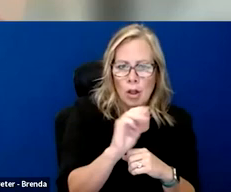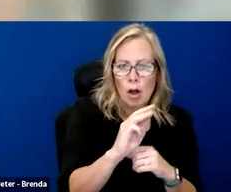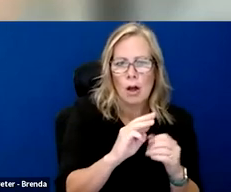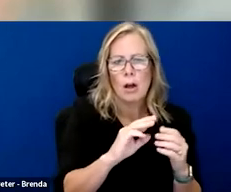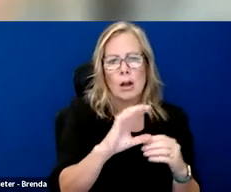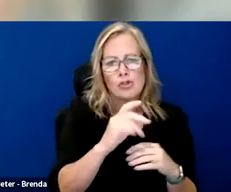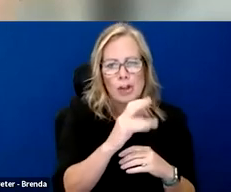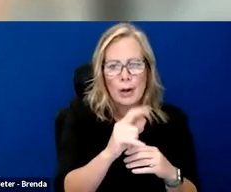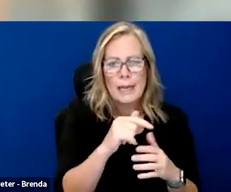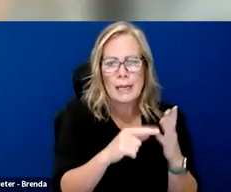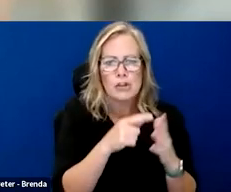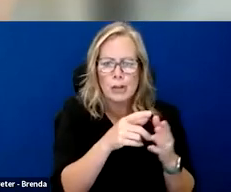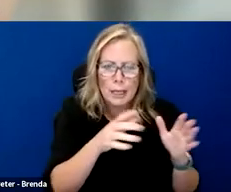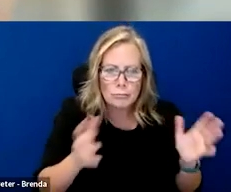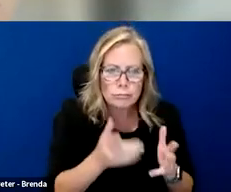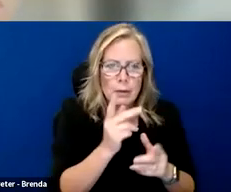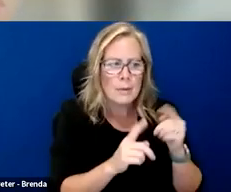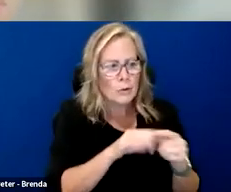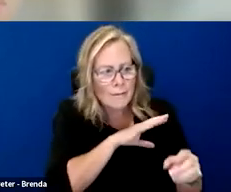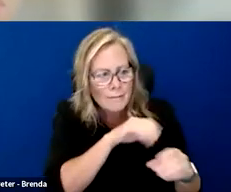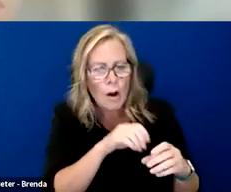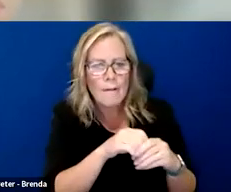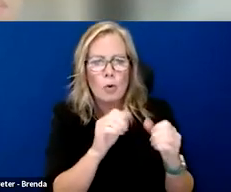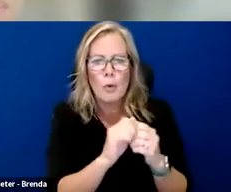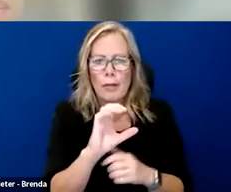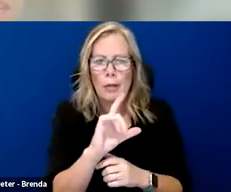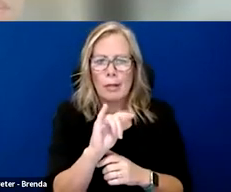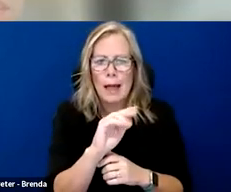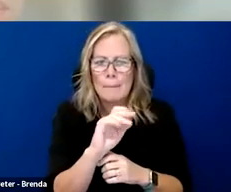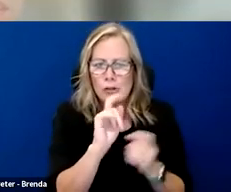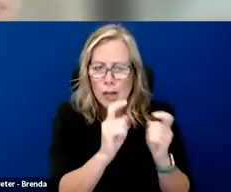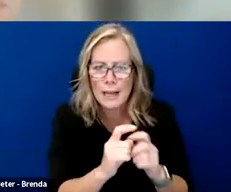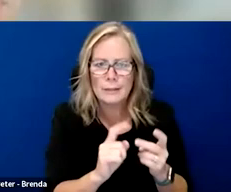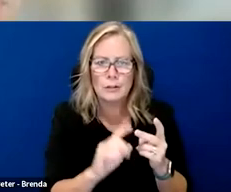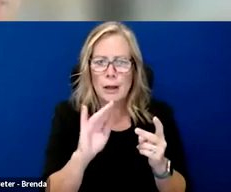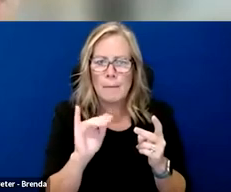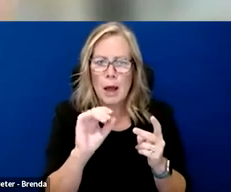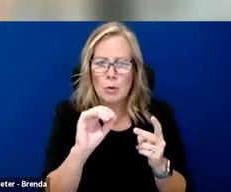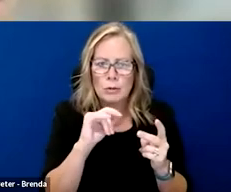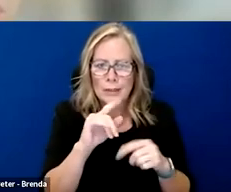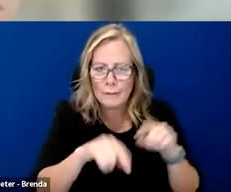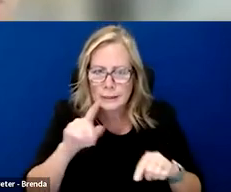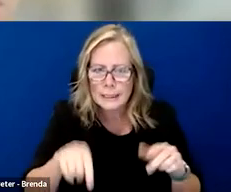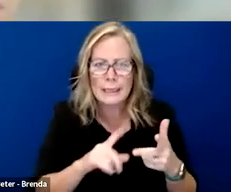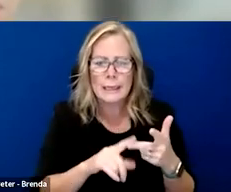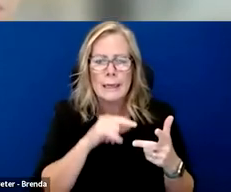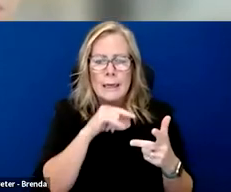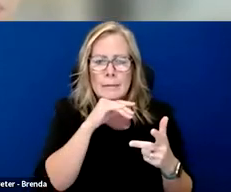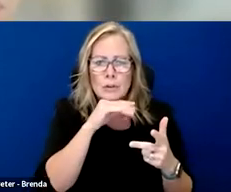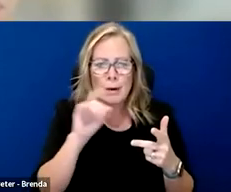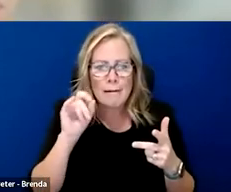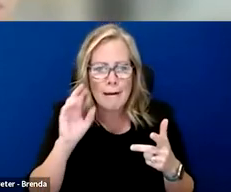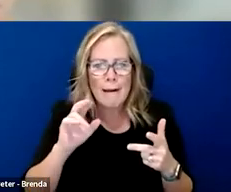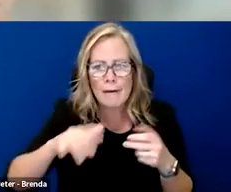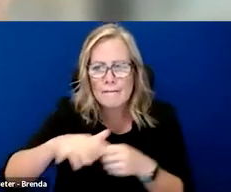people to take action on the intersecting climate, biodiversity, and pollution crisis. I'd like to take a moment